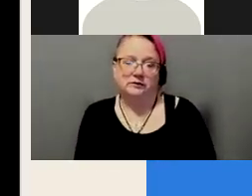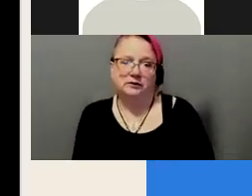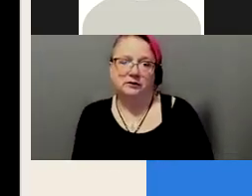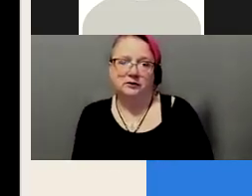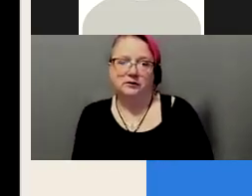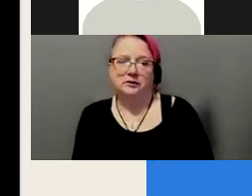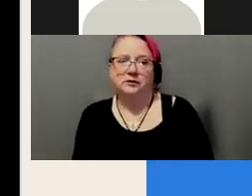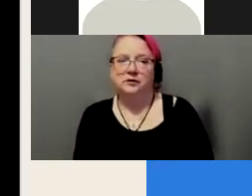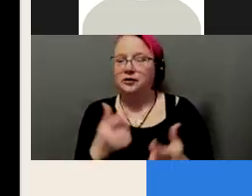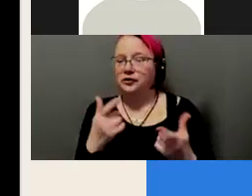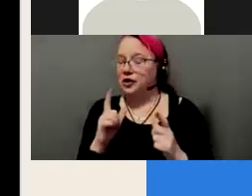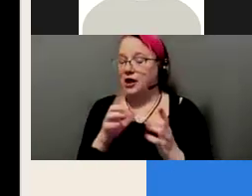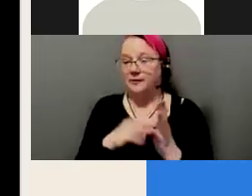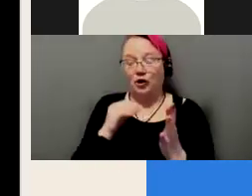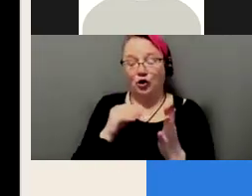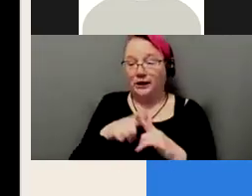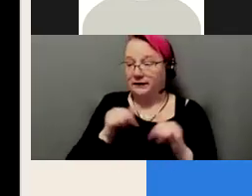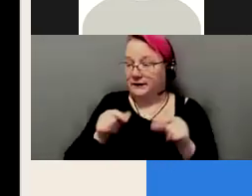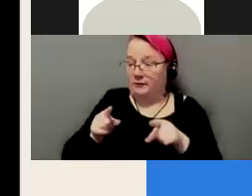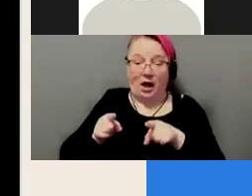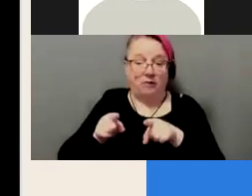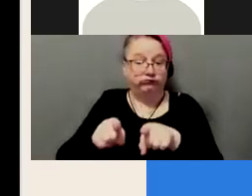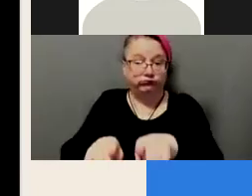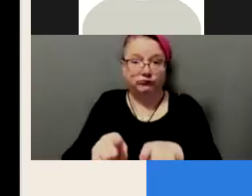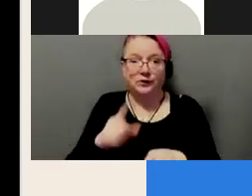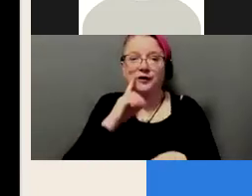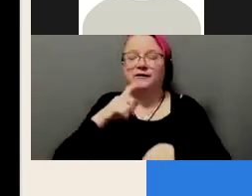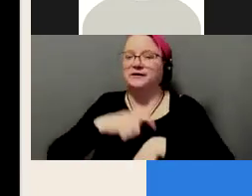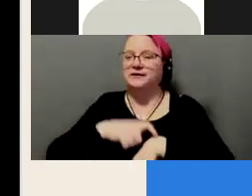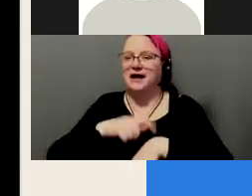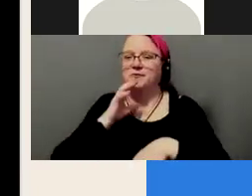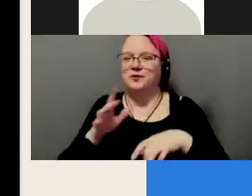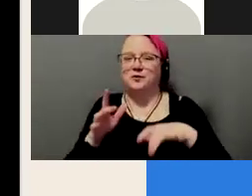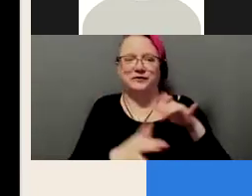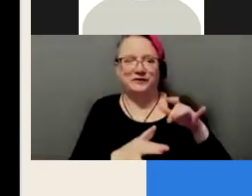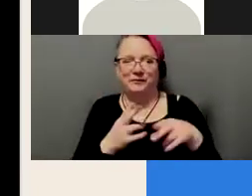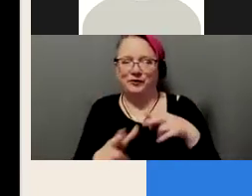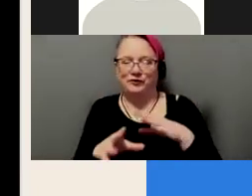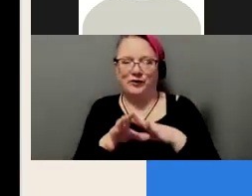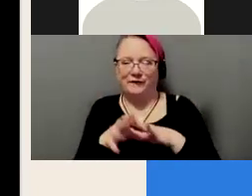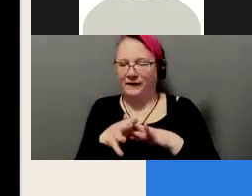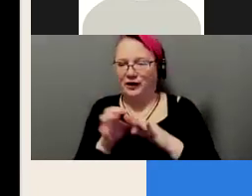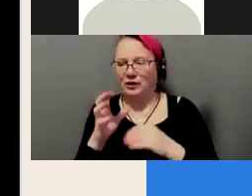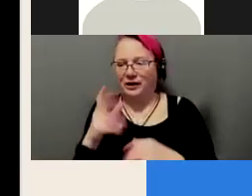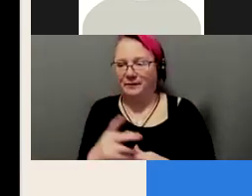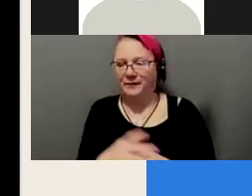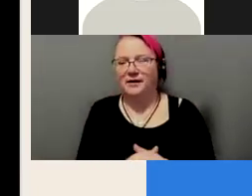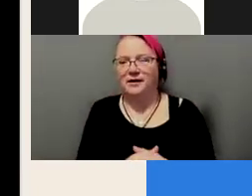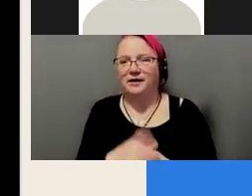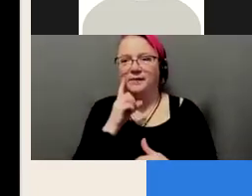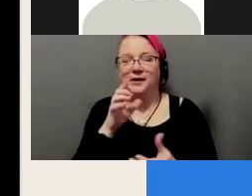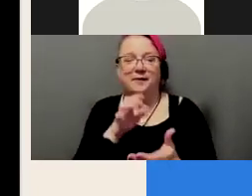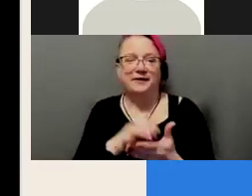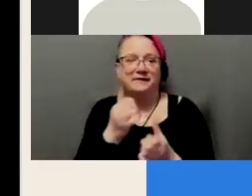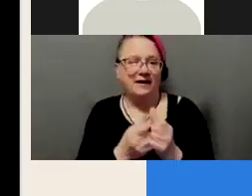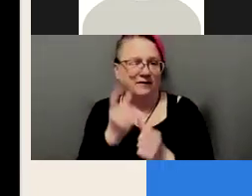You're allowed to be learning this alongside with them. For the sake of time, we'll skip the short video clip there, but I believe everyone will